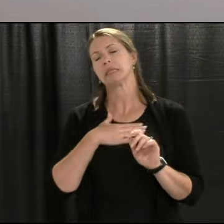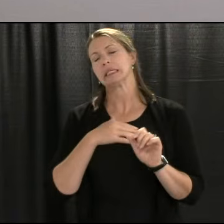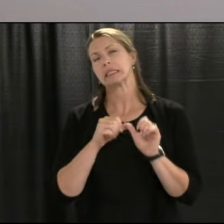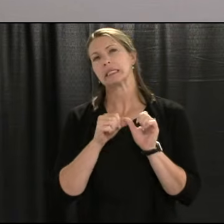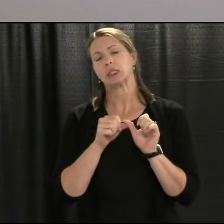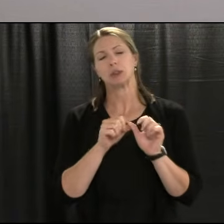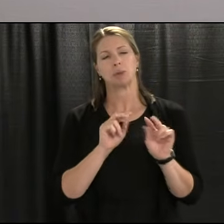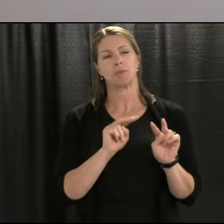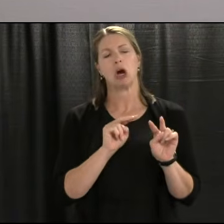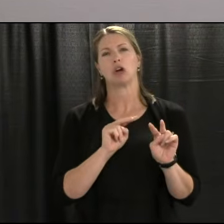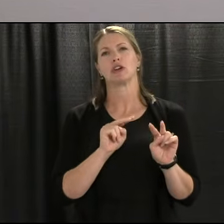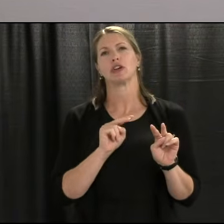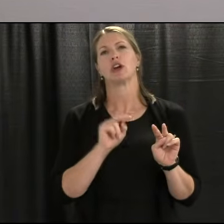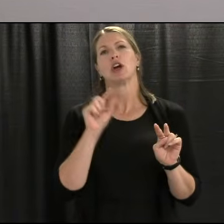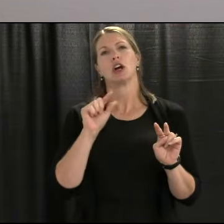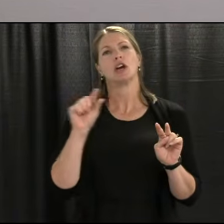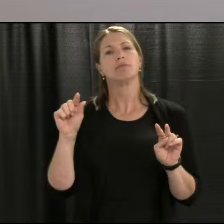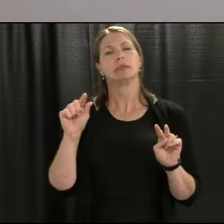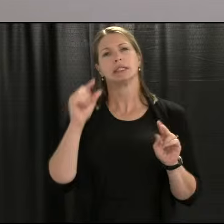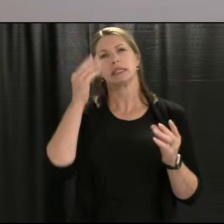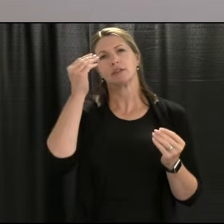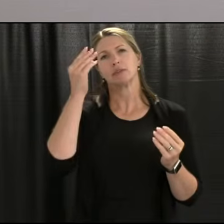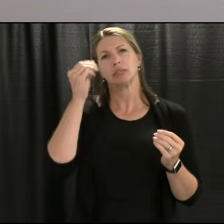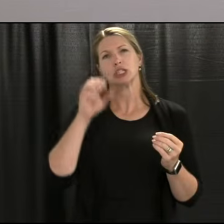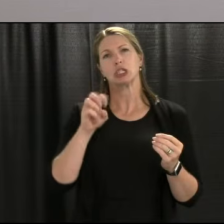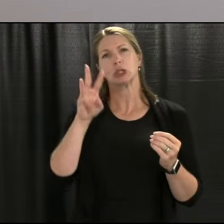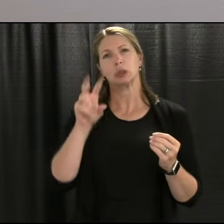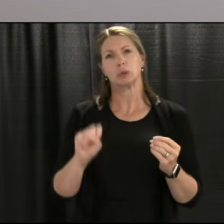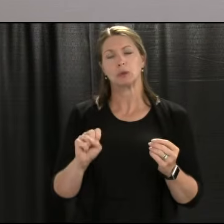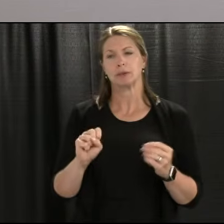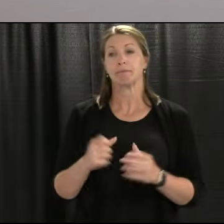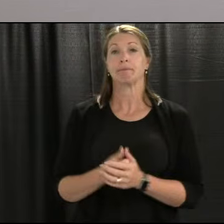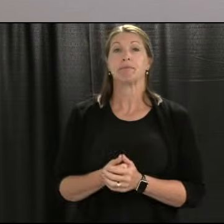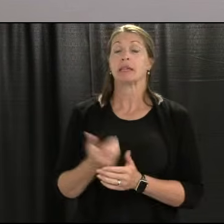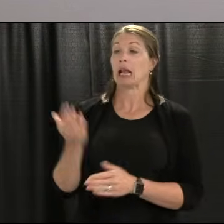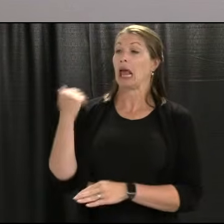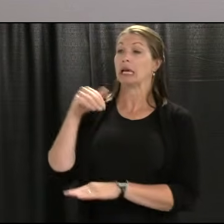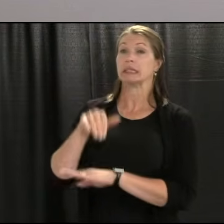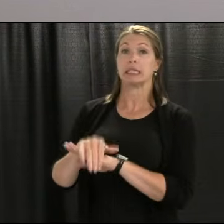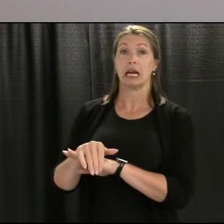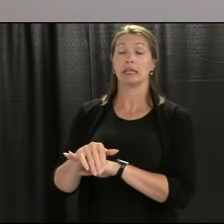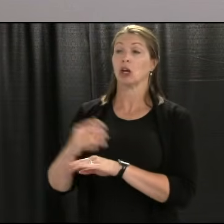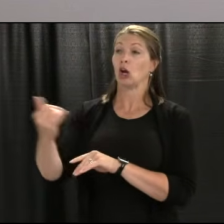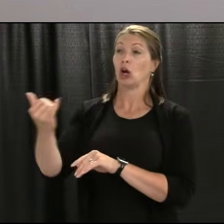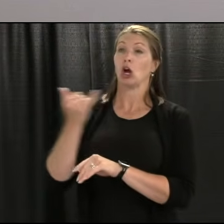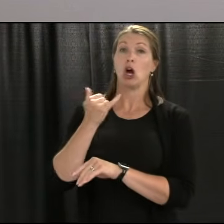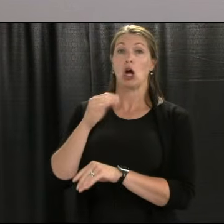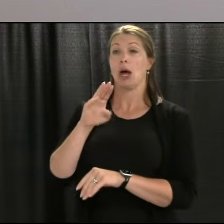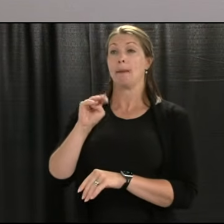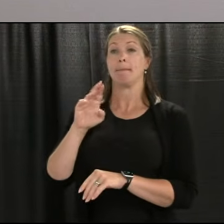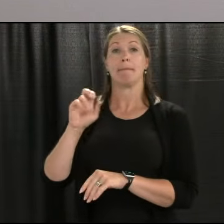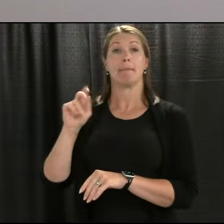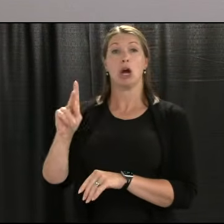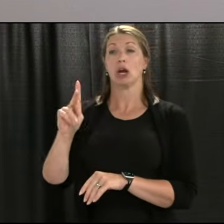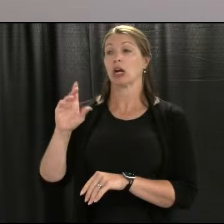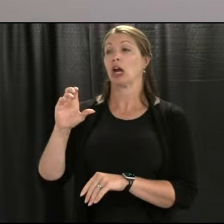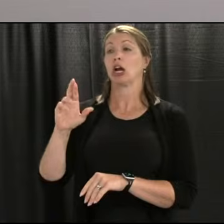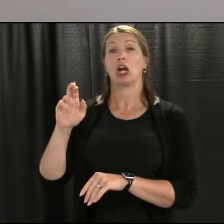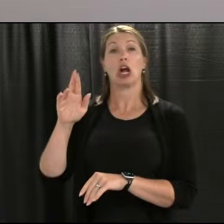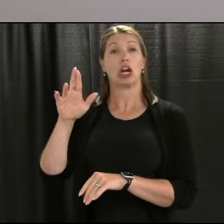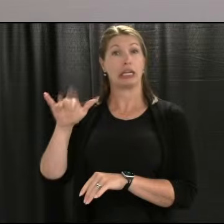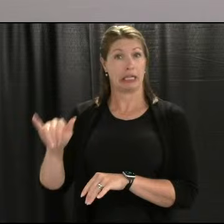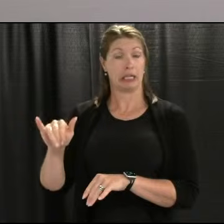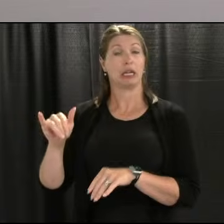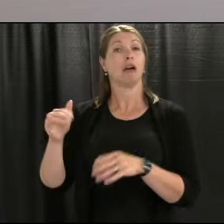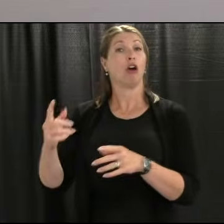in the event that that does change to an order. Last night, I had a call with Prime Minister Mark Carney. I very much appreciated him taking the time